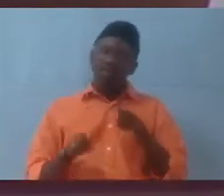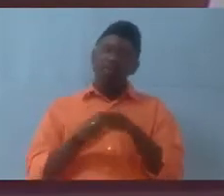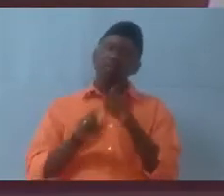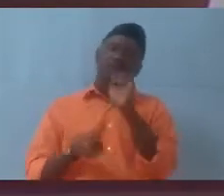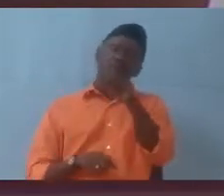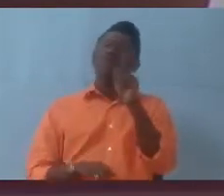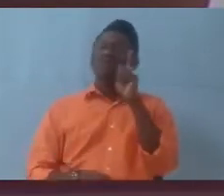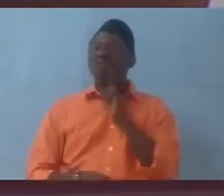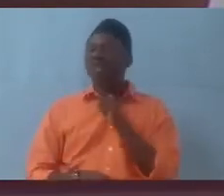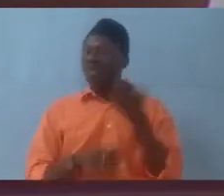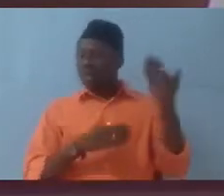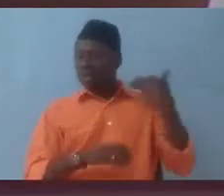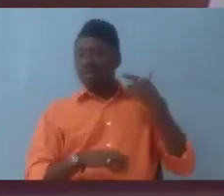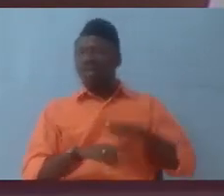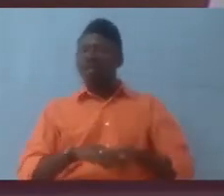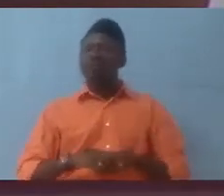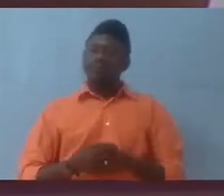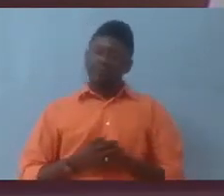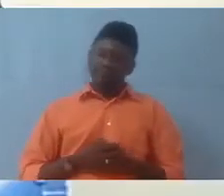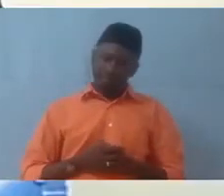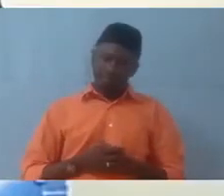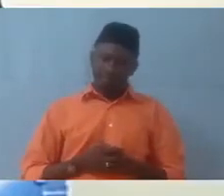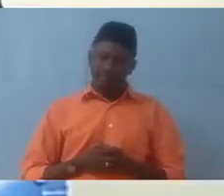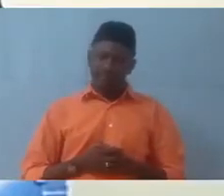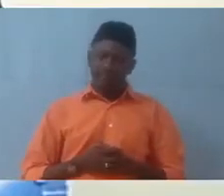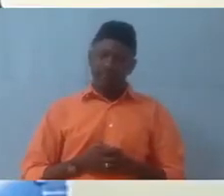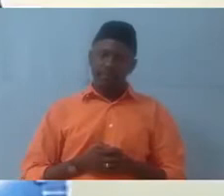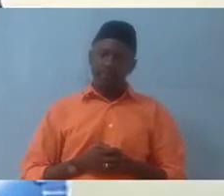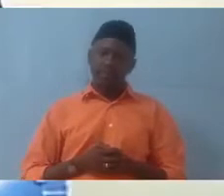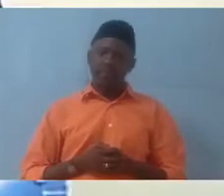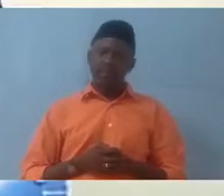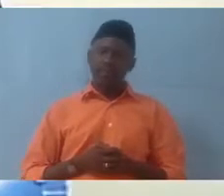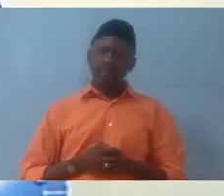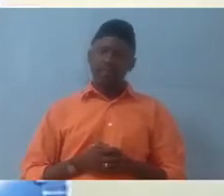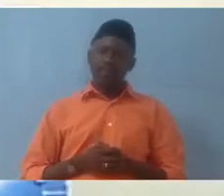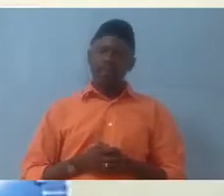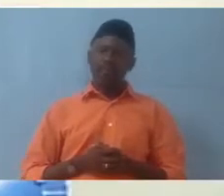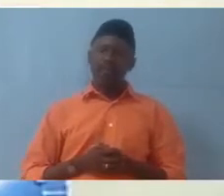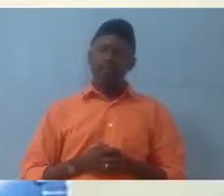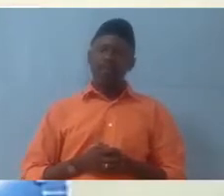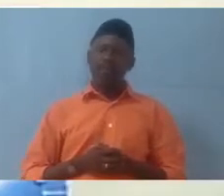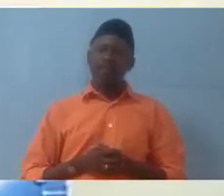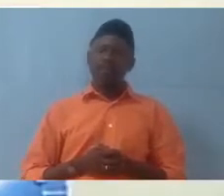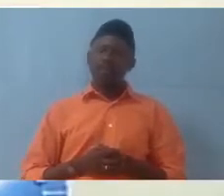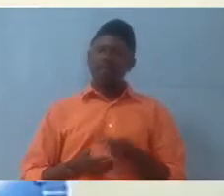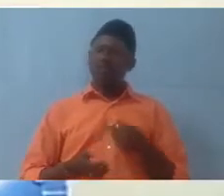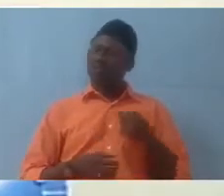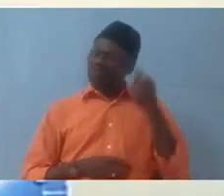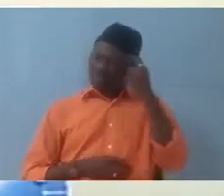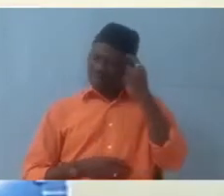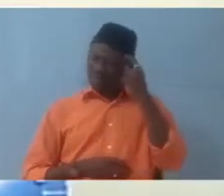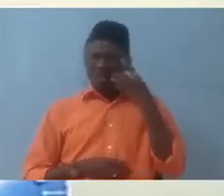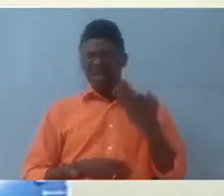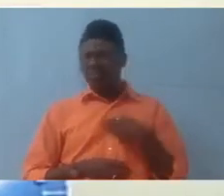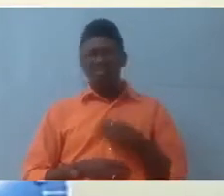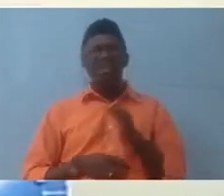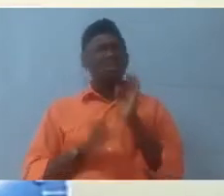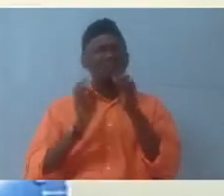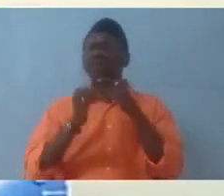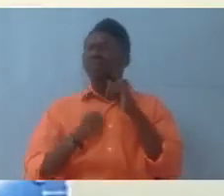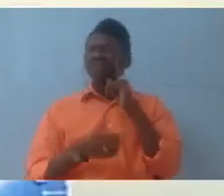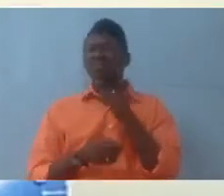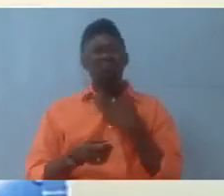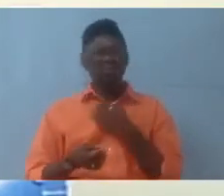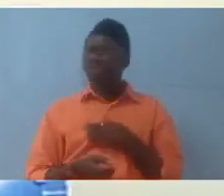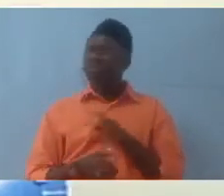bi waxtan yi nga xamne mom nga don wax sa papa yes so my point was very clear that it could have been any vehicle tuma kaddu nak lu wer la